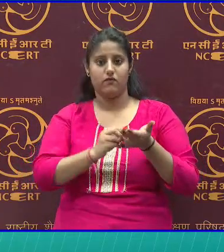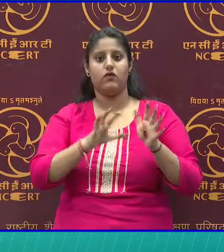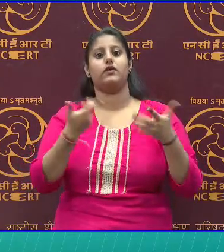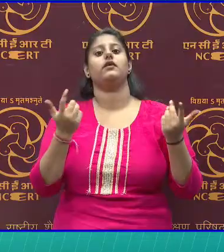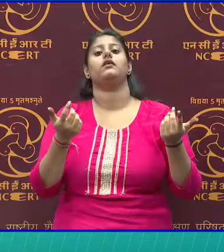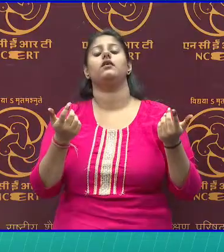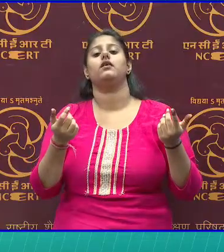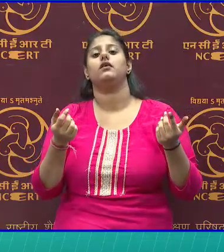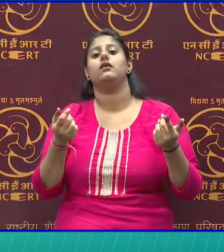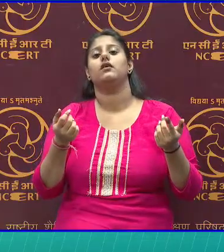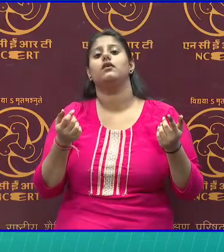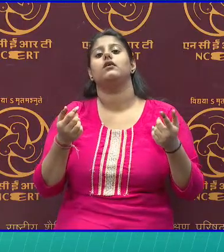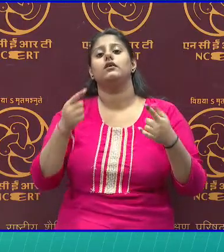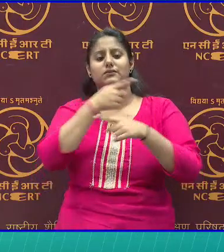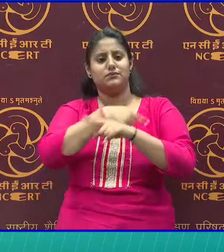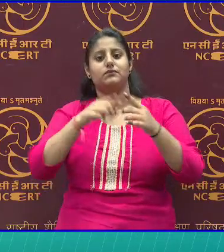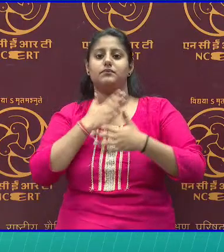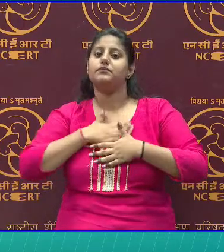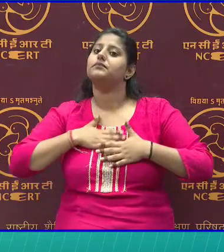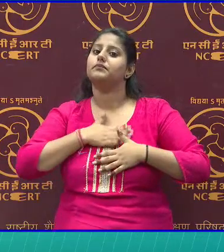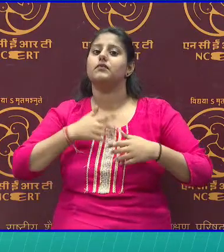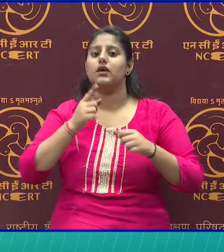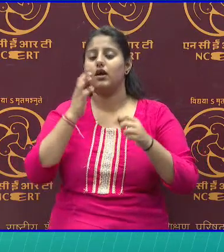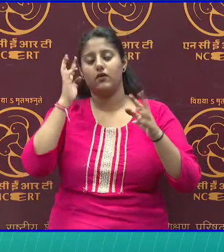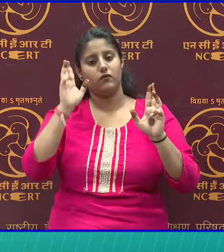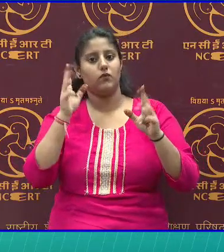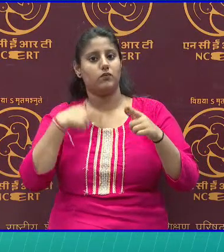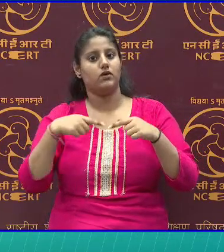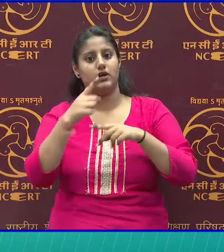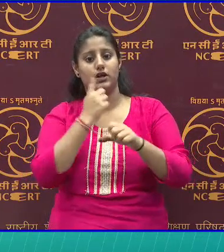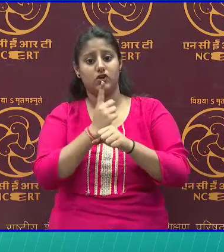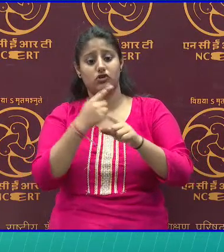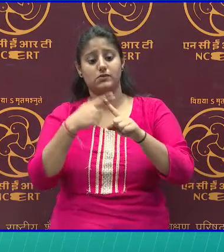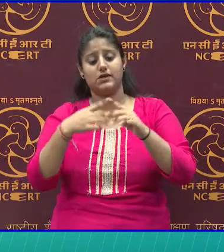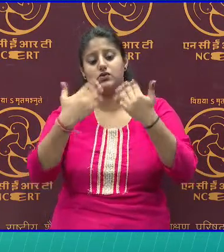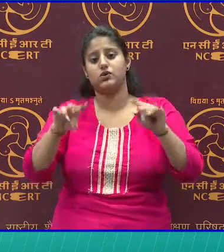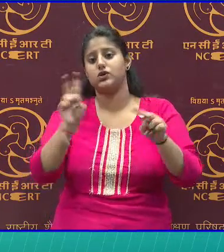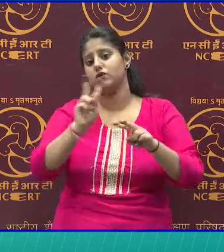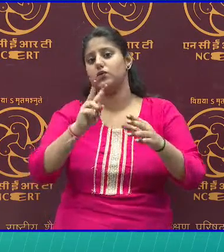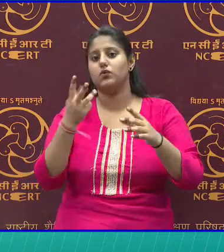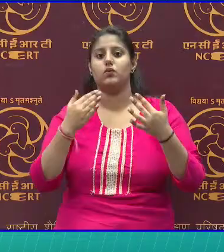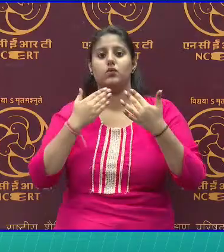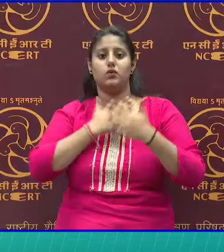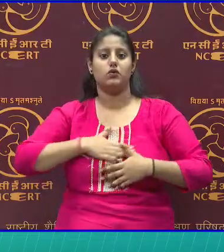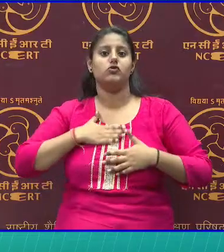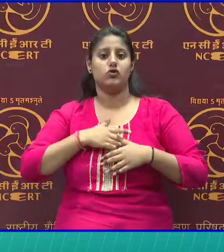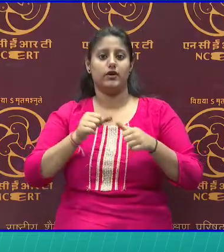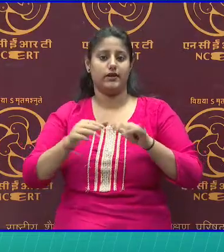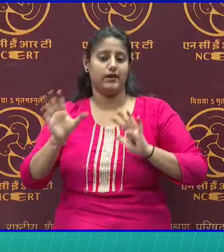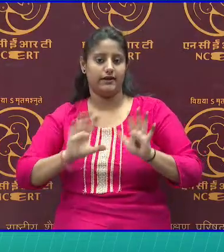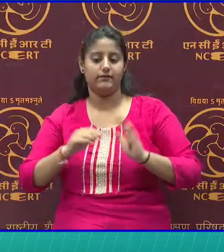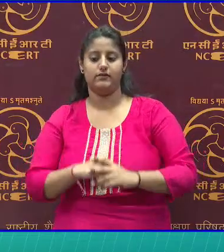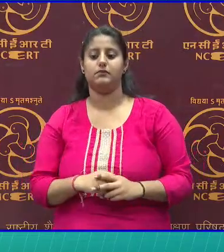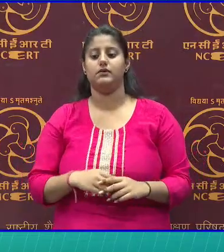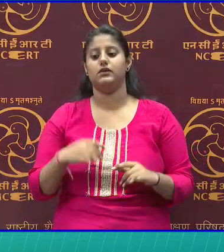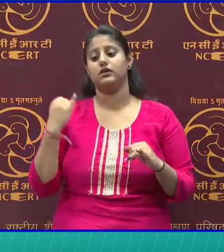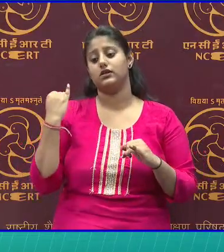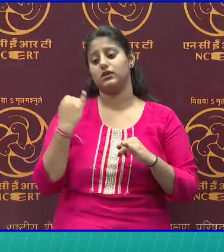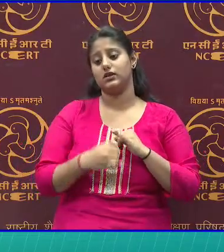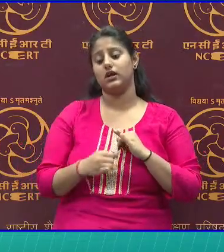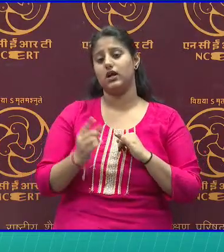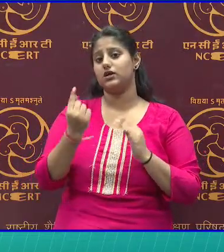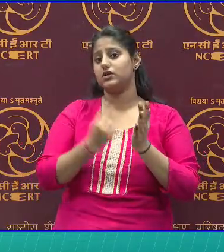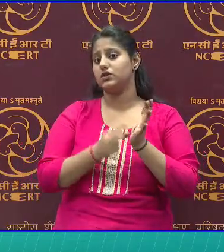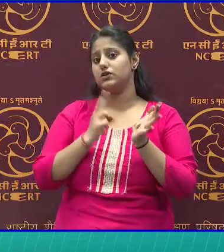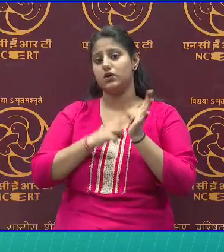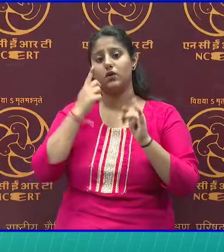make it. We enjoy doing it. I'm sure the teachers and the students also would enjoy doing these activities. The last unit